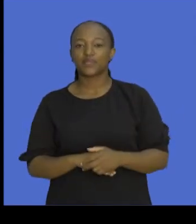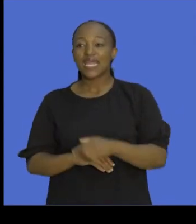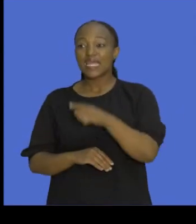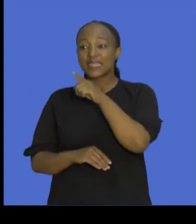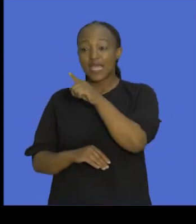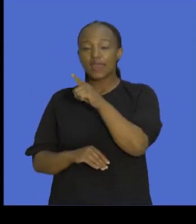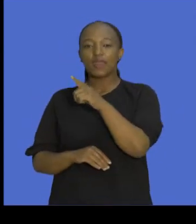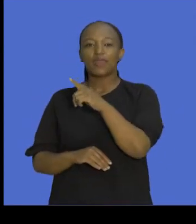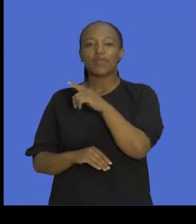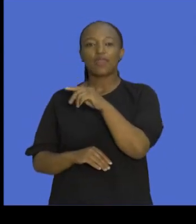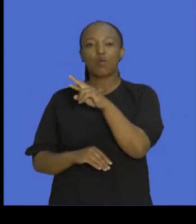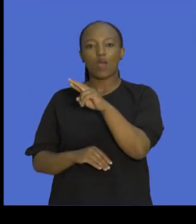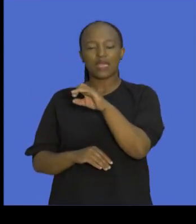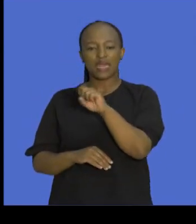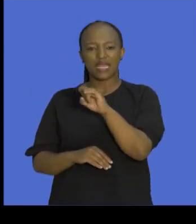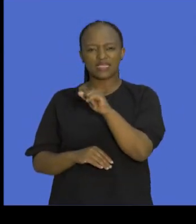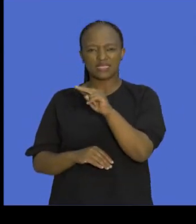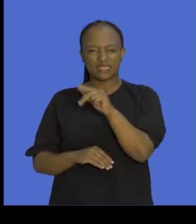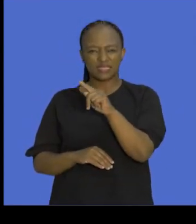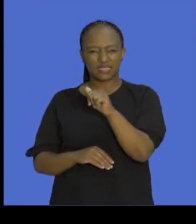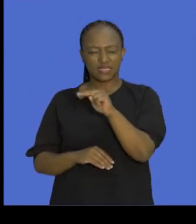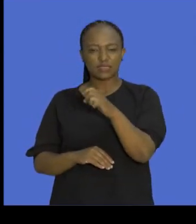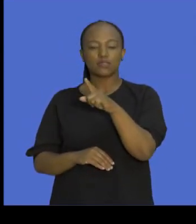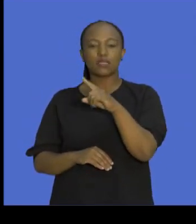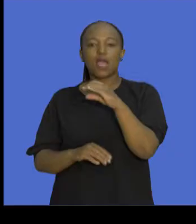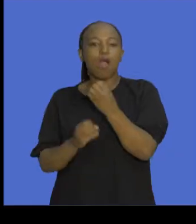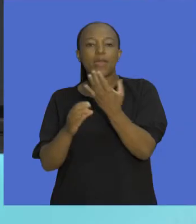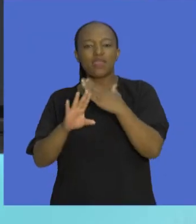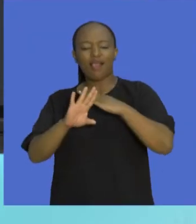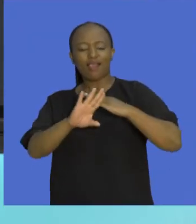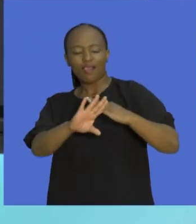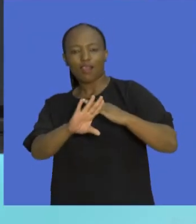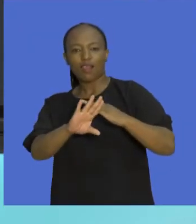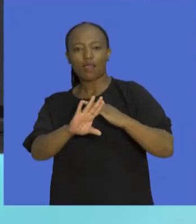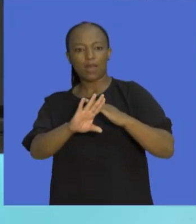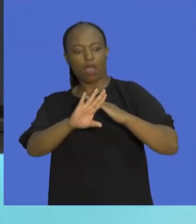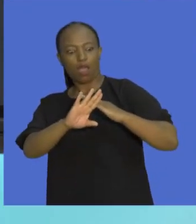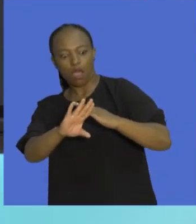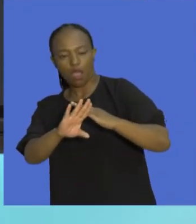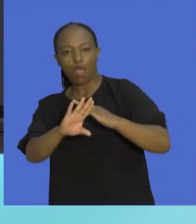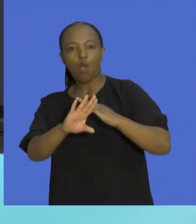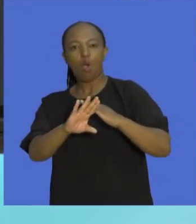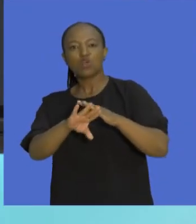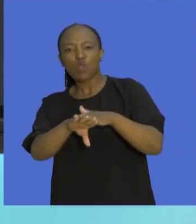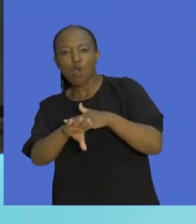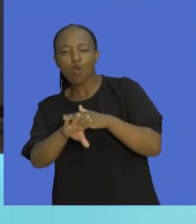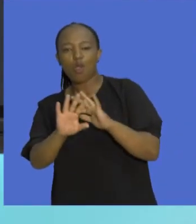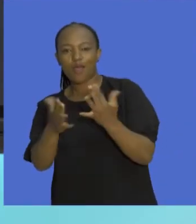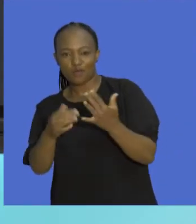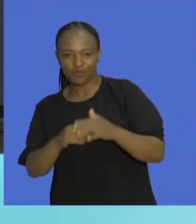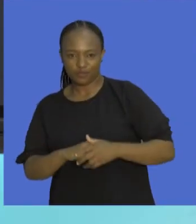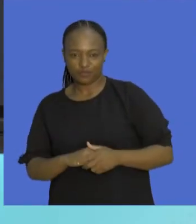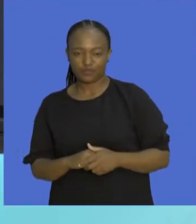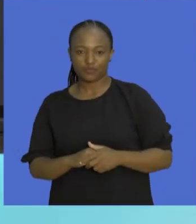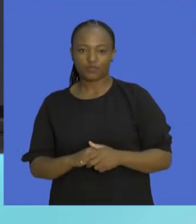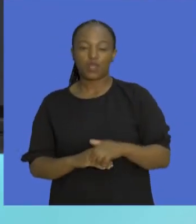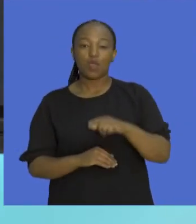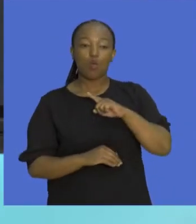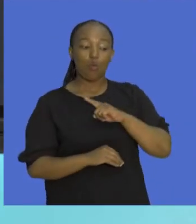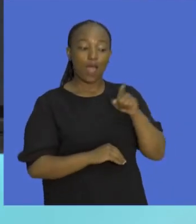Now, let's try and remember that when we talk about resistance, we're talking about a quantity, while